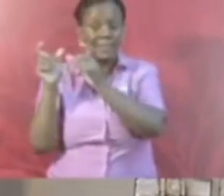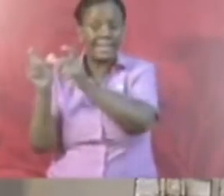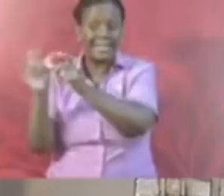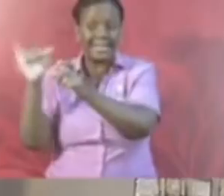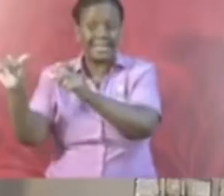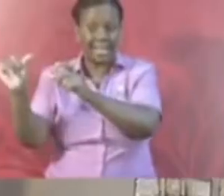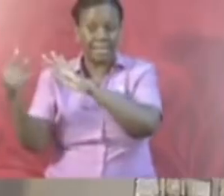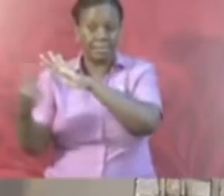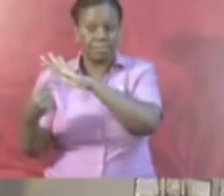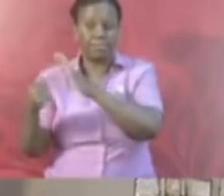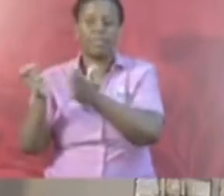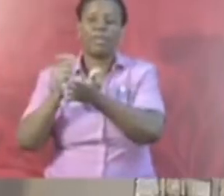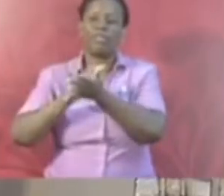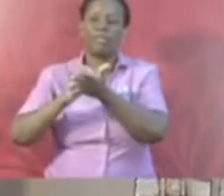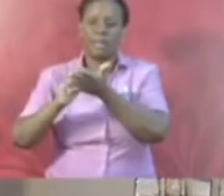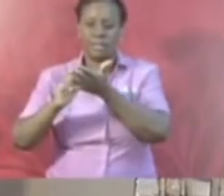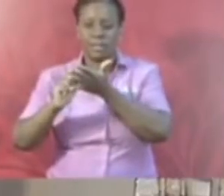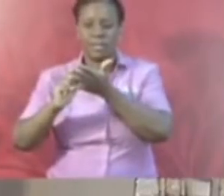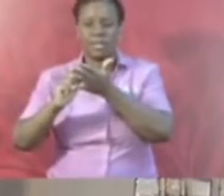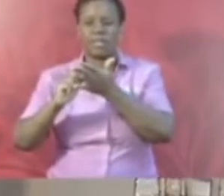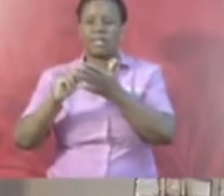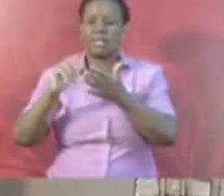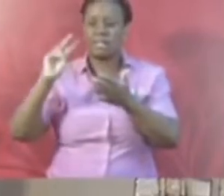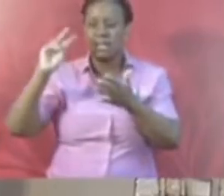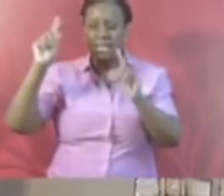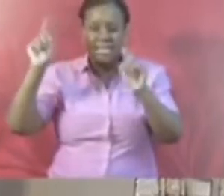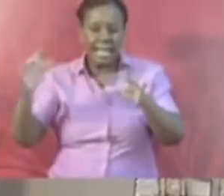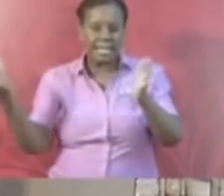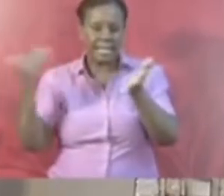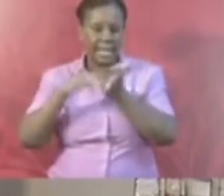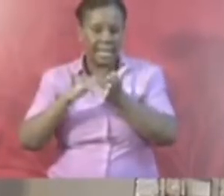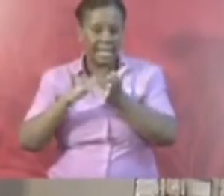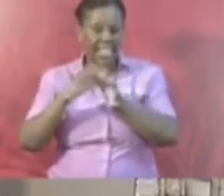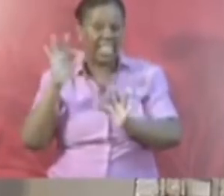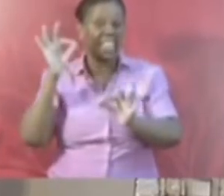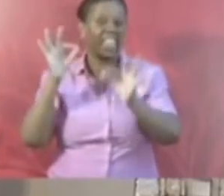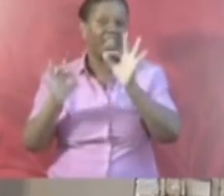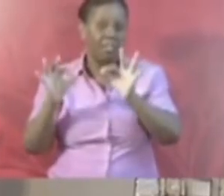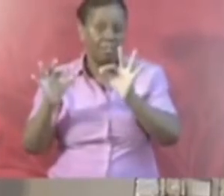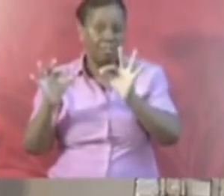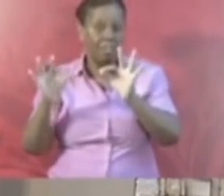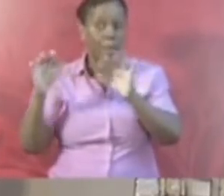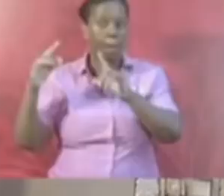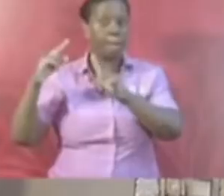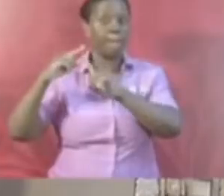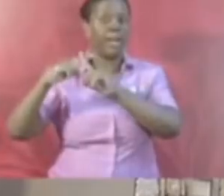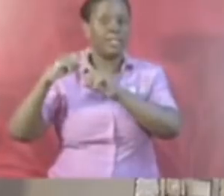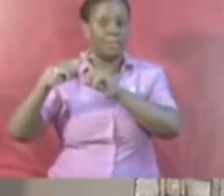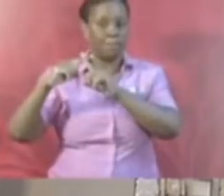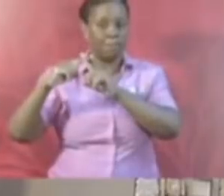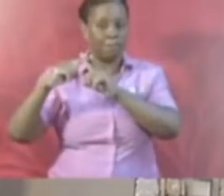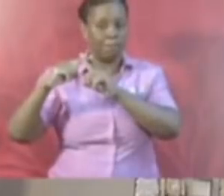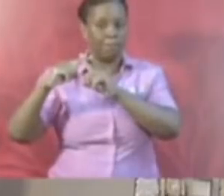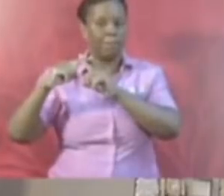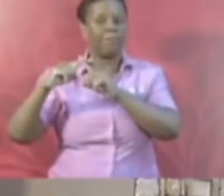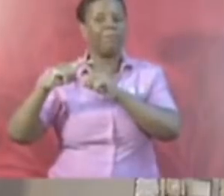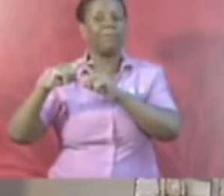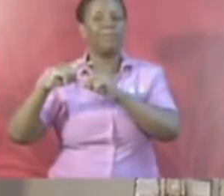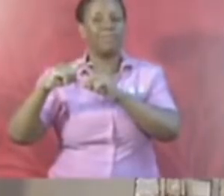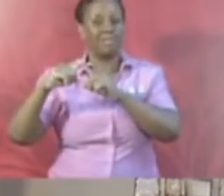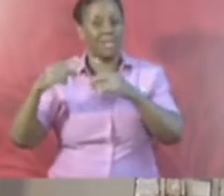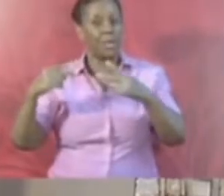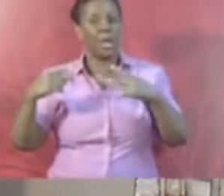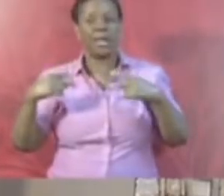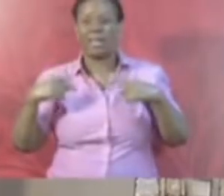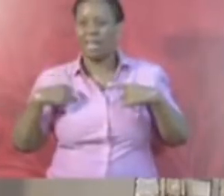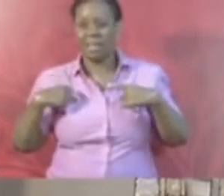continue to be monitored. If, however, you've tested positive for COVID-19 and you do not require hospitalization,